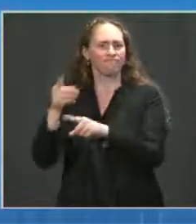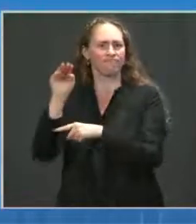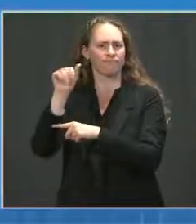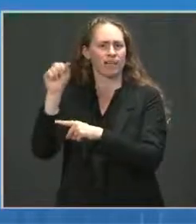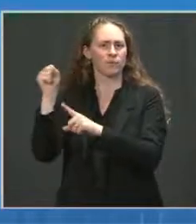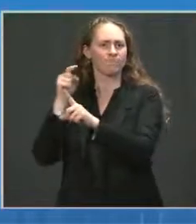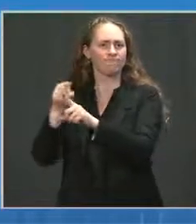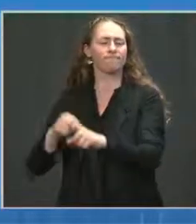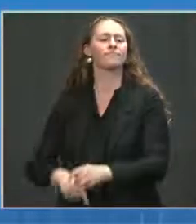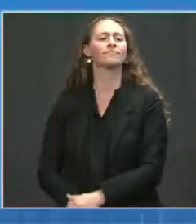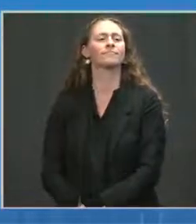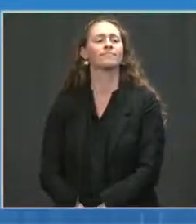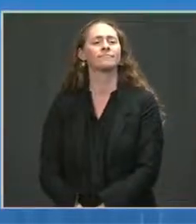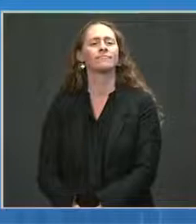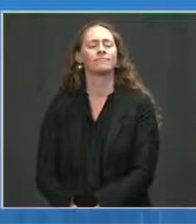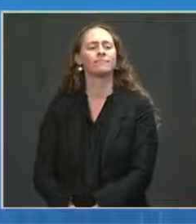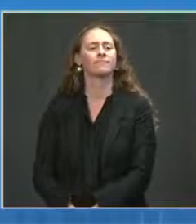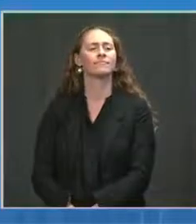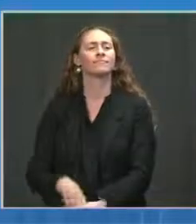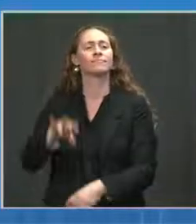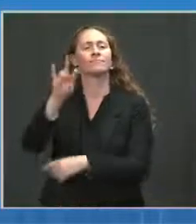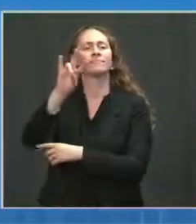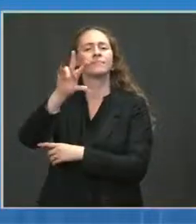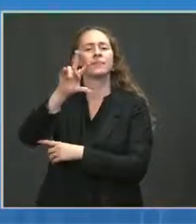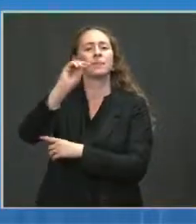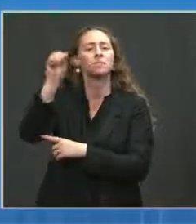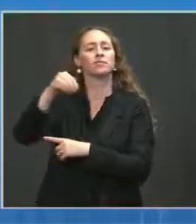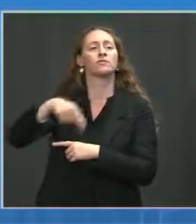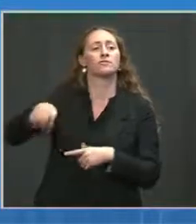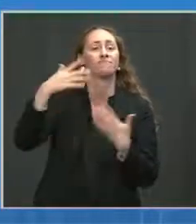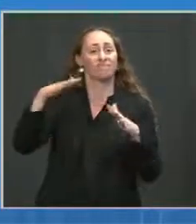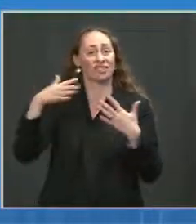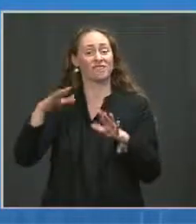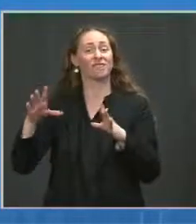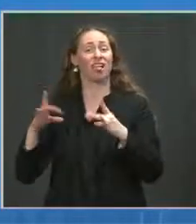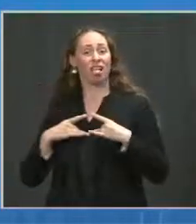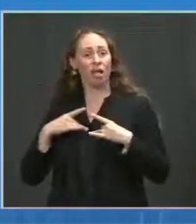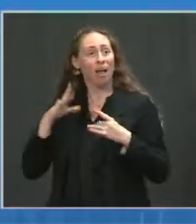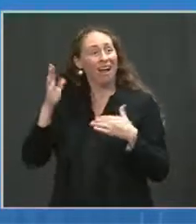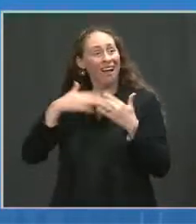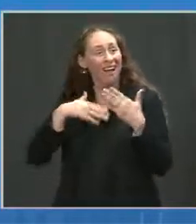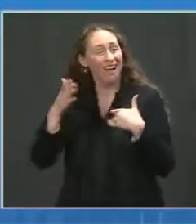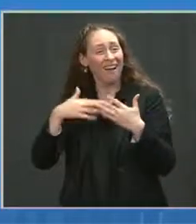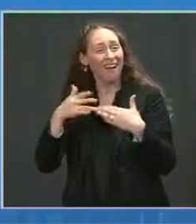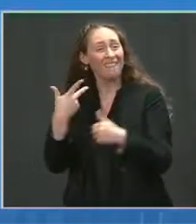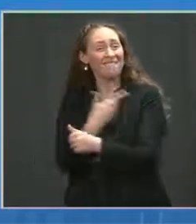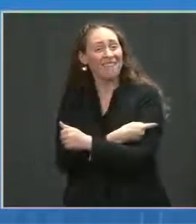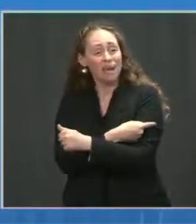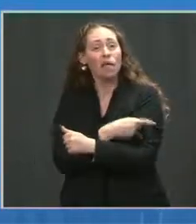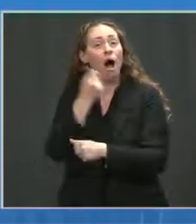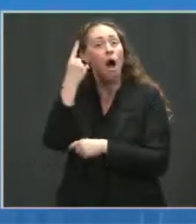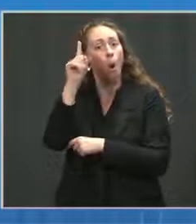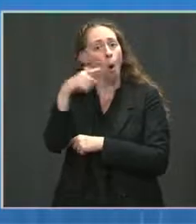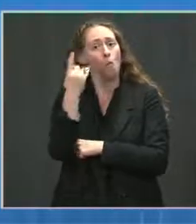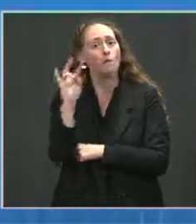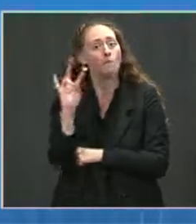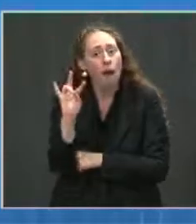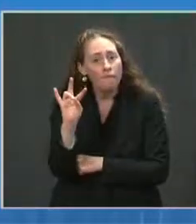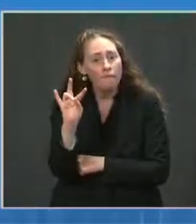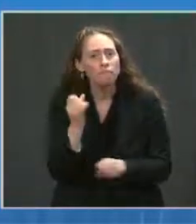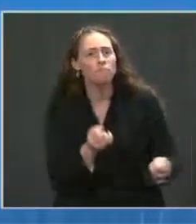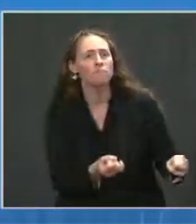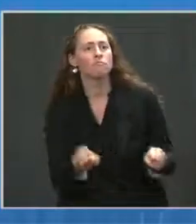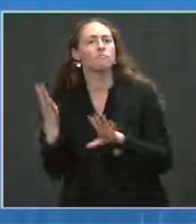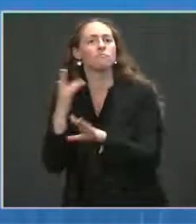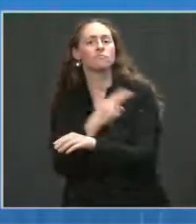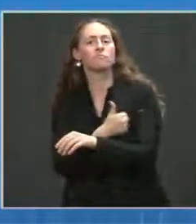these infections in people who were vaccinated, there were only 7 hospitalizations and no deaths.